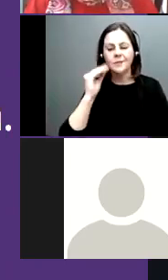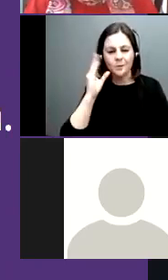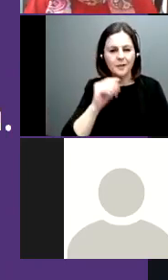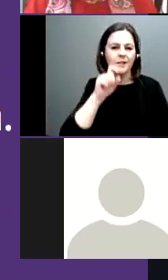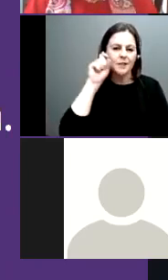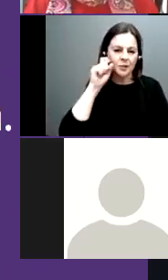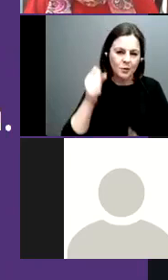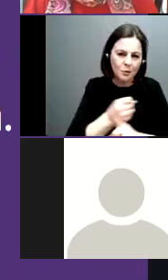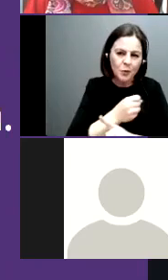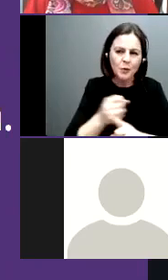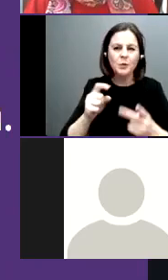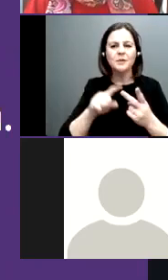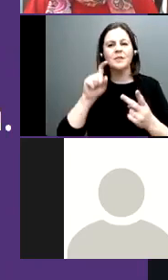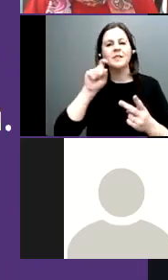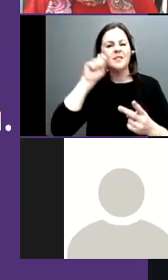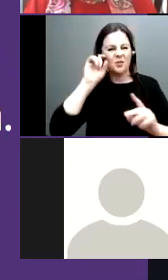lives as a child.